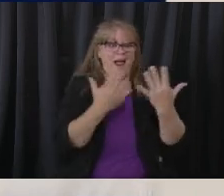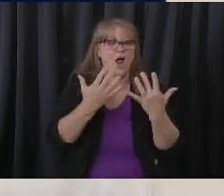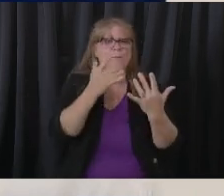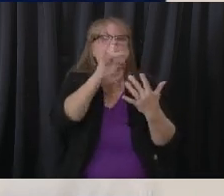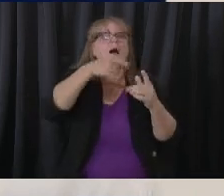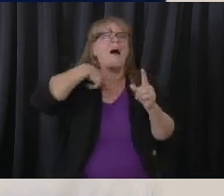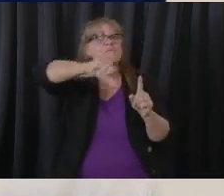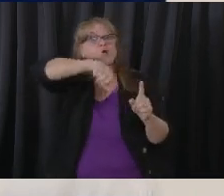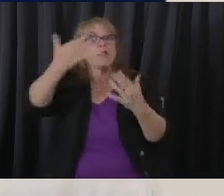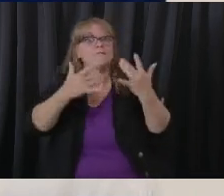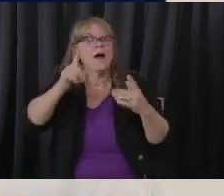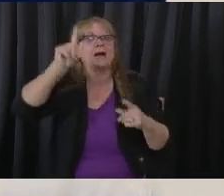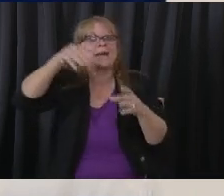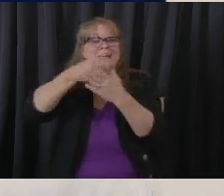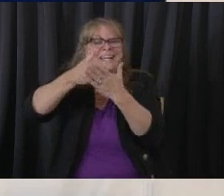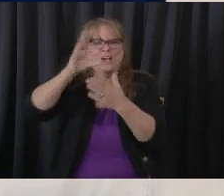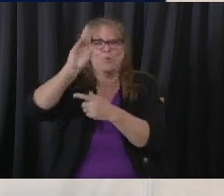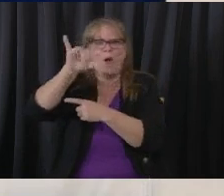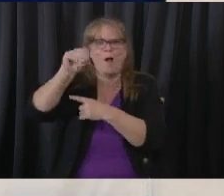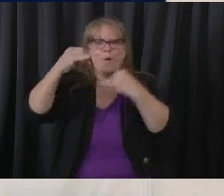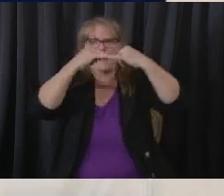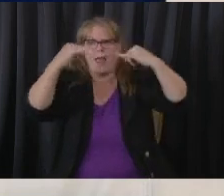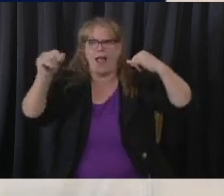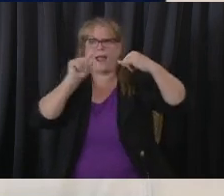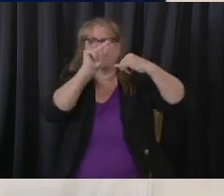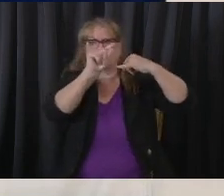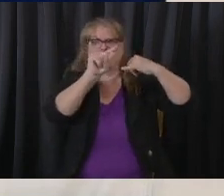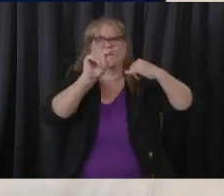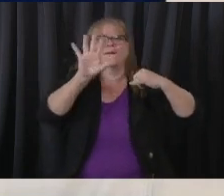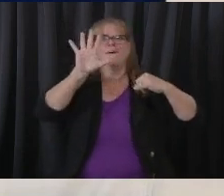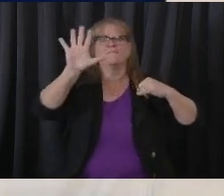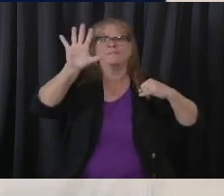151,711 acres, now in Jackson County